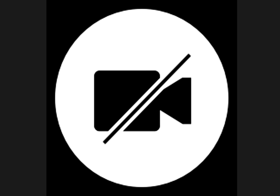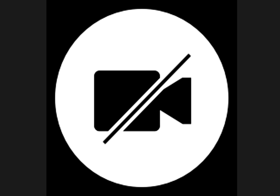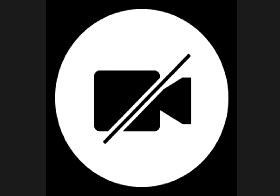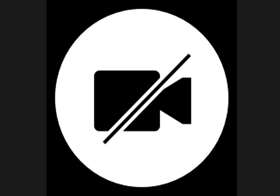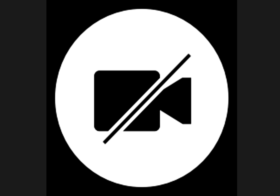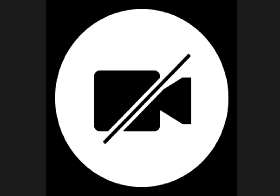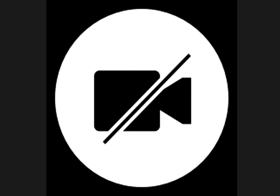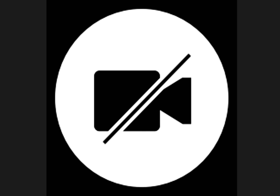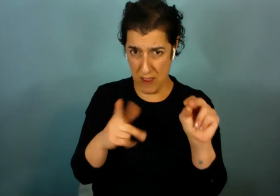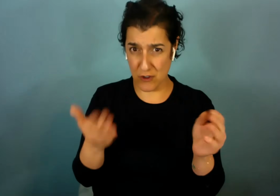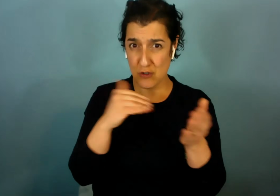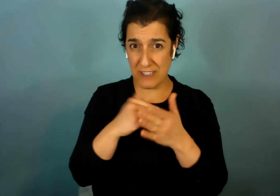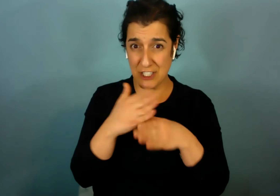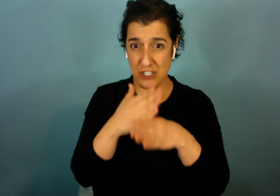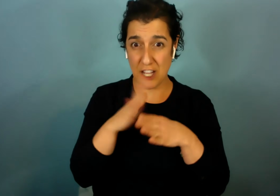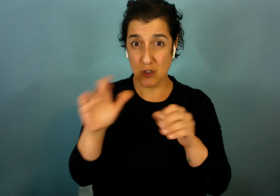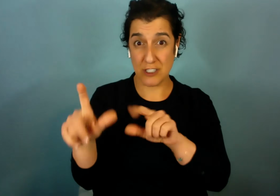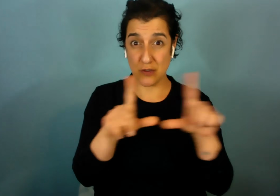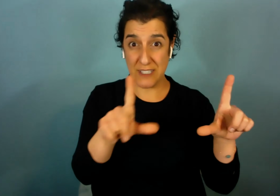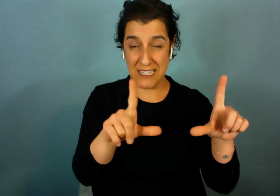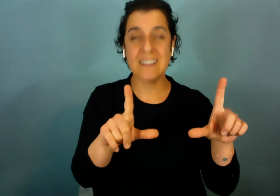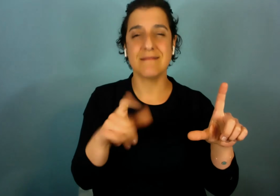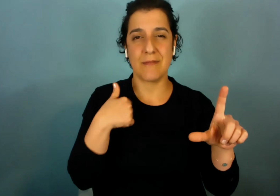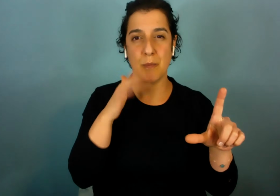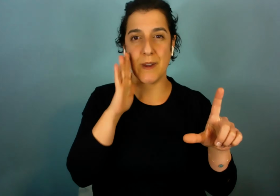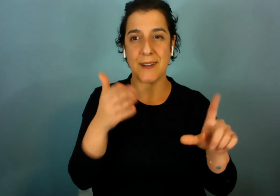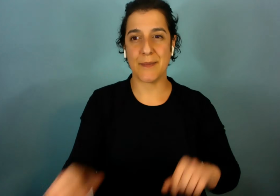No, have you reshared your screen? I will do so.